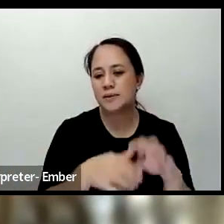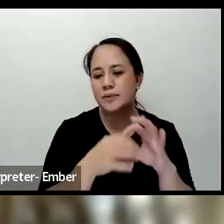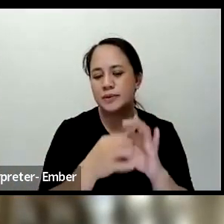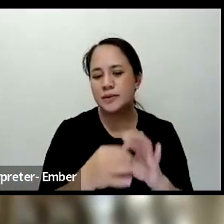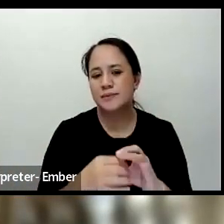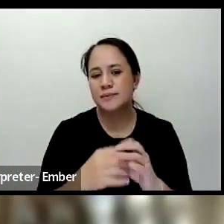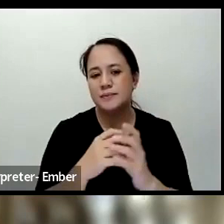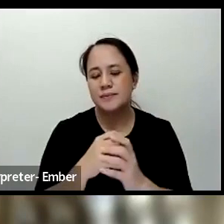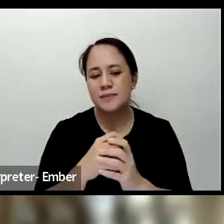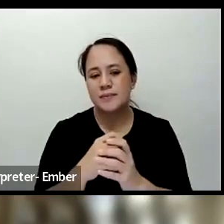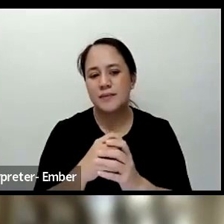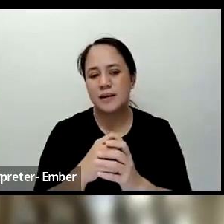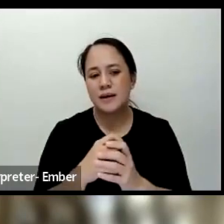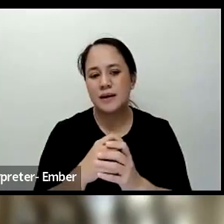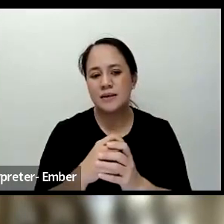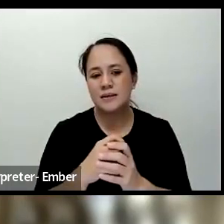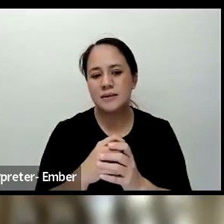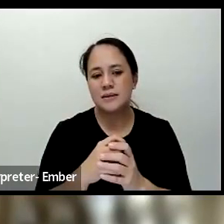demographic,